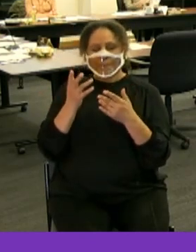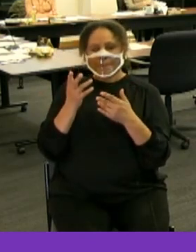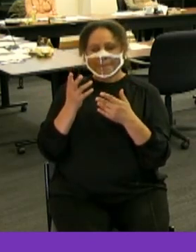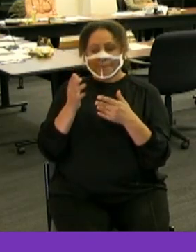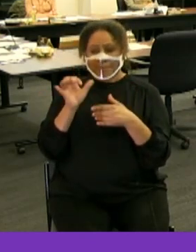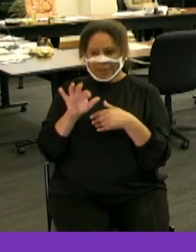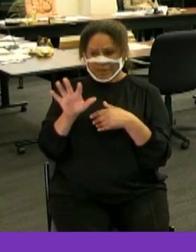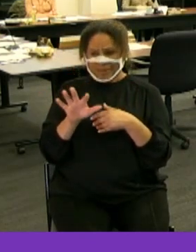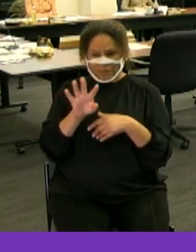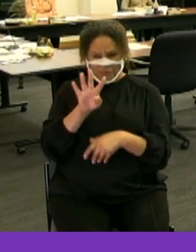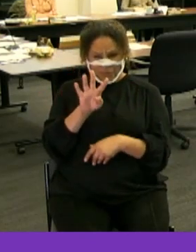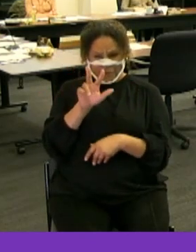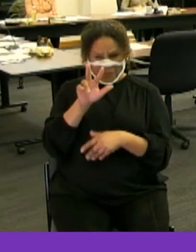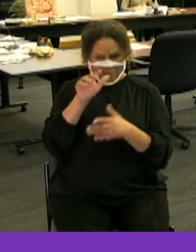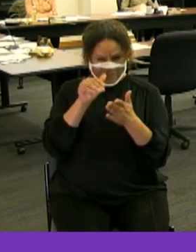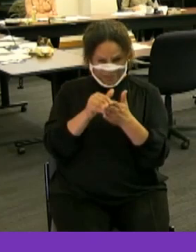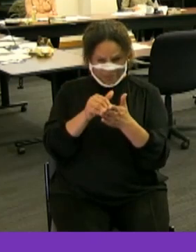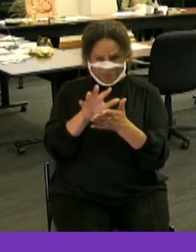that's about